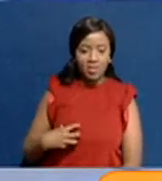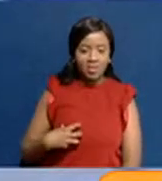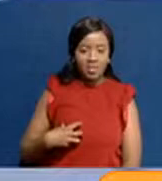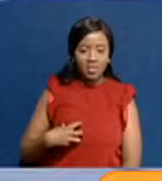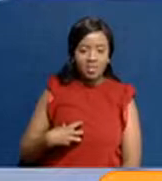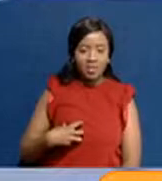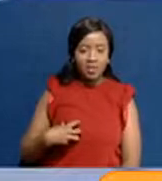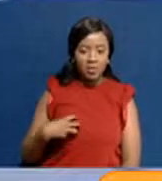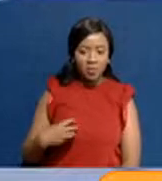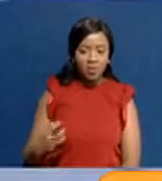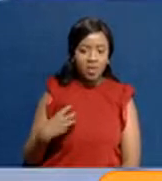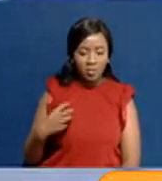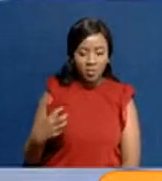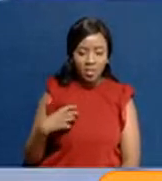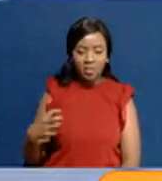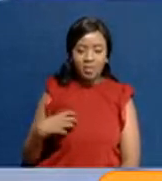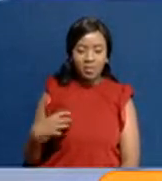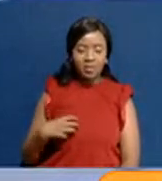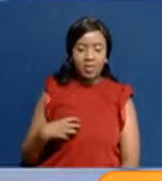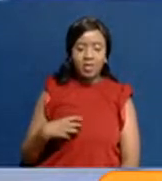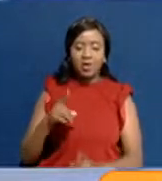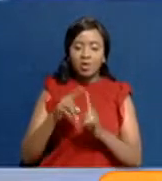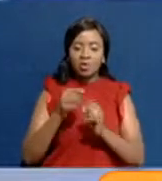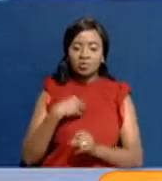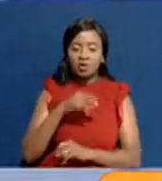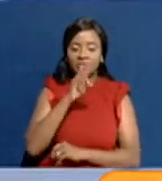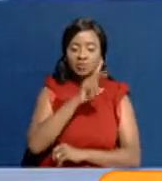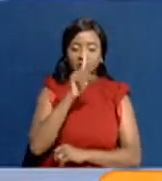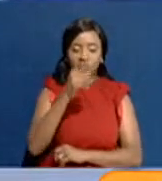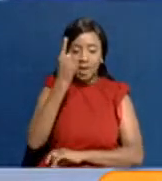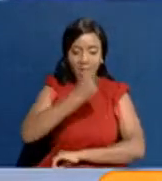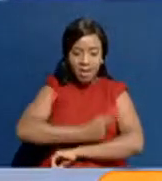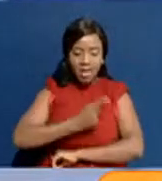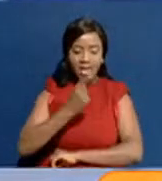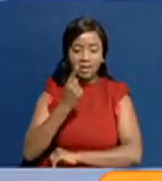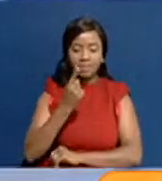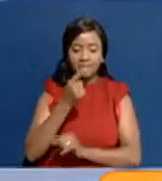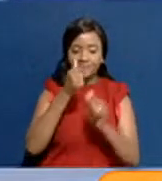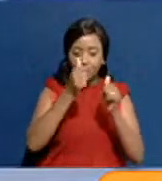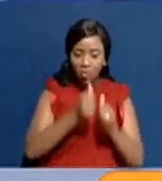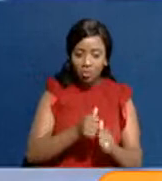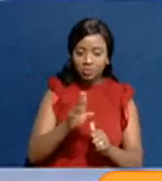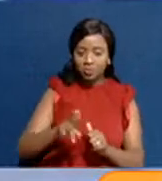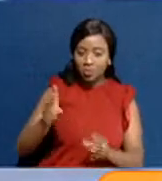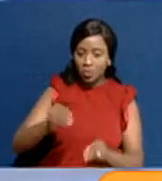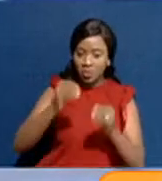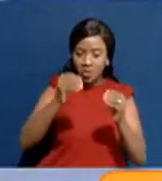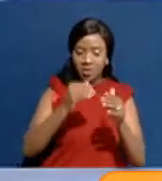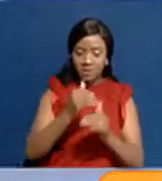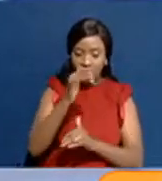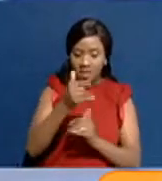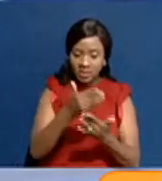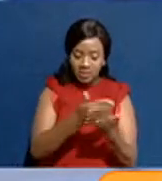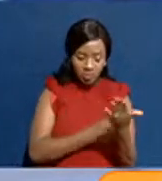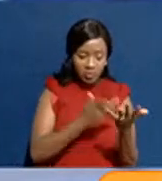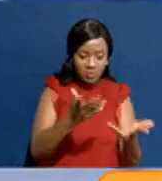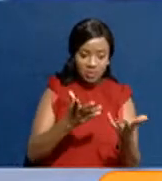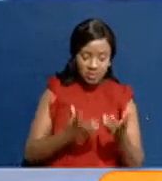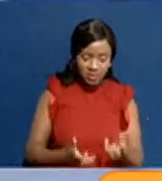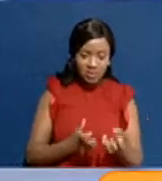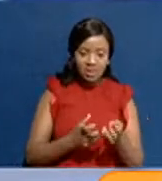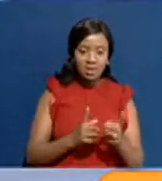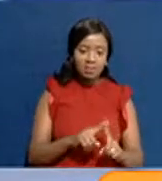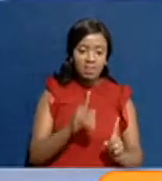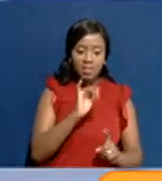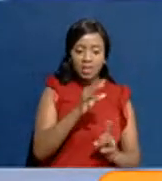notice, or rather a requirement that was given by then President Uhuru Kenyatta, during which a report was expected. That was